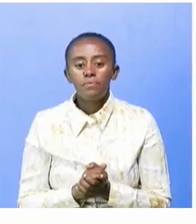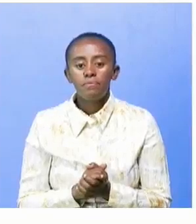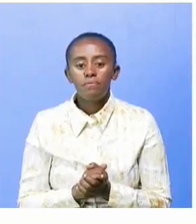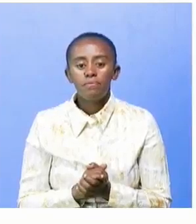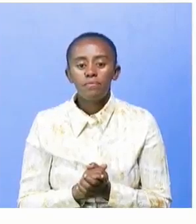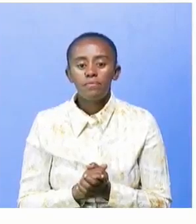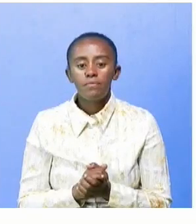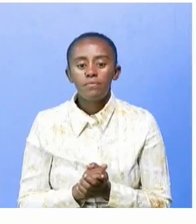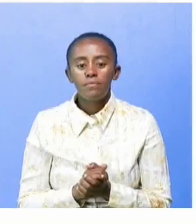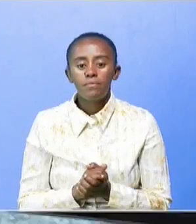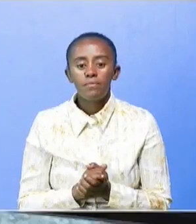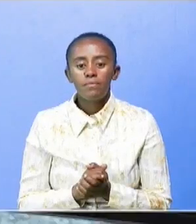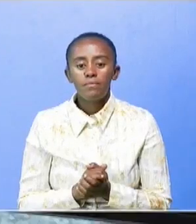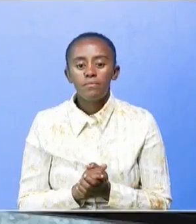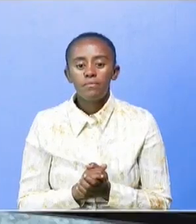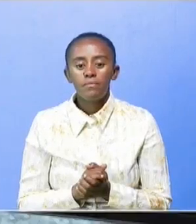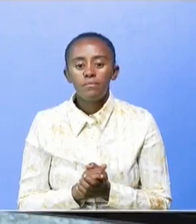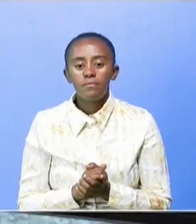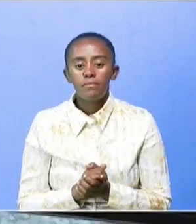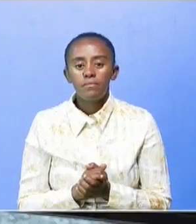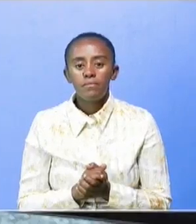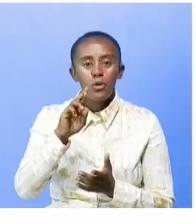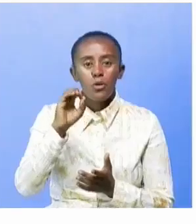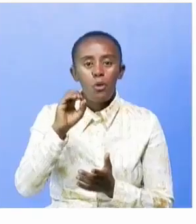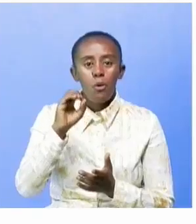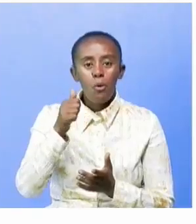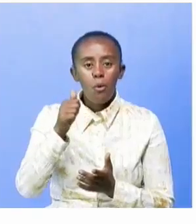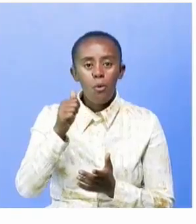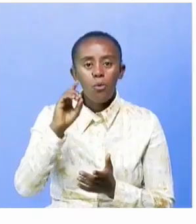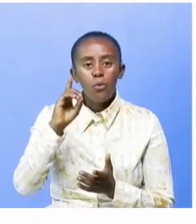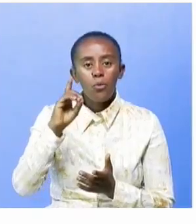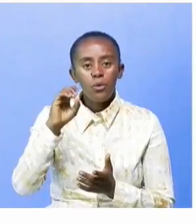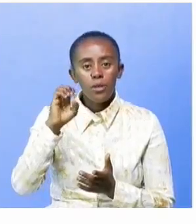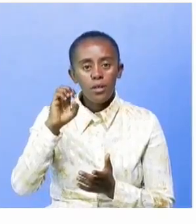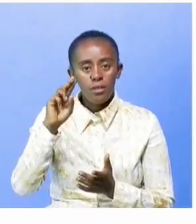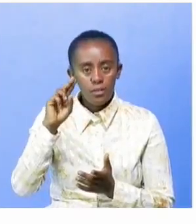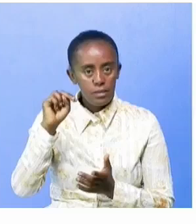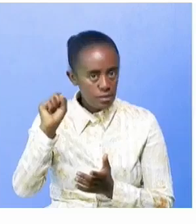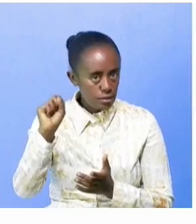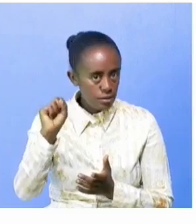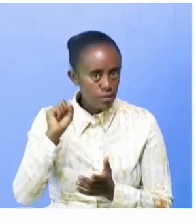the other word that we'll be seeing is broadens.